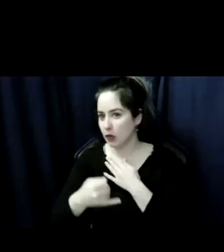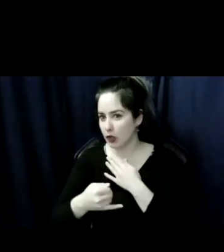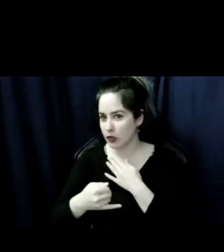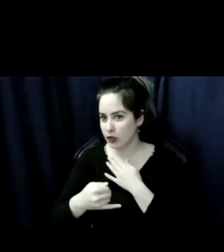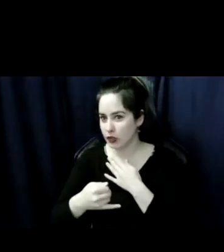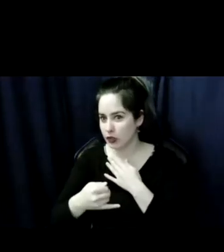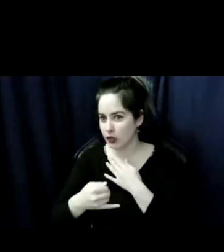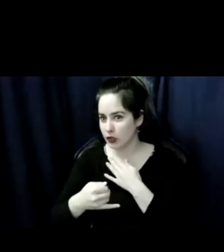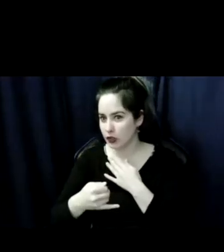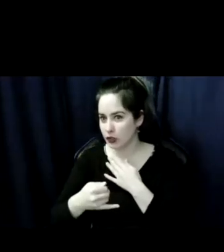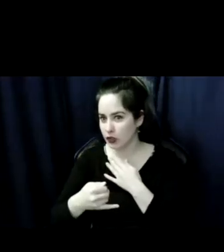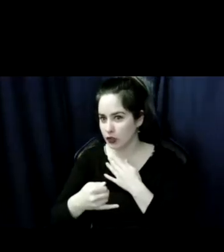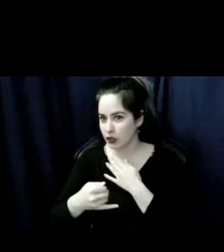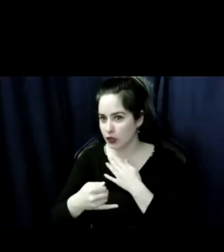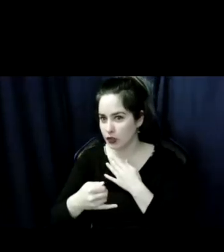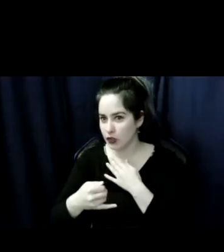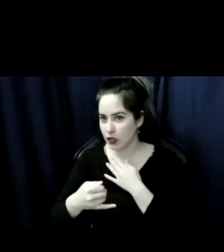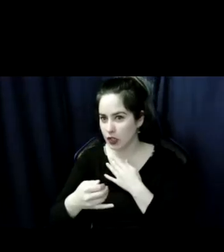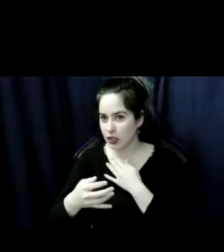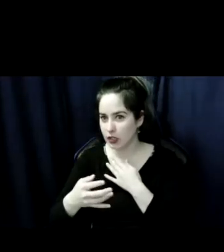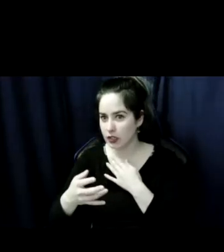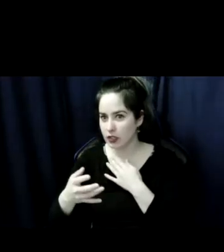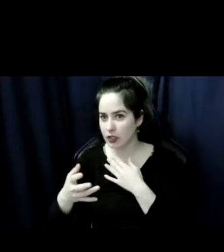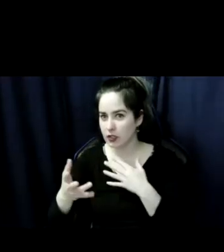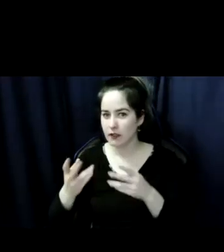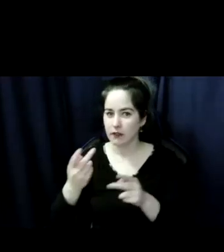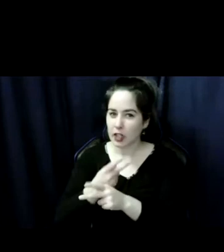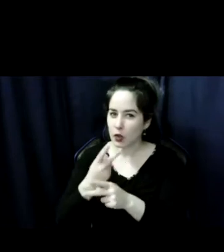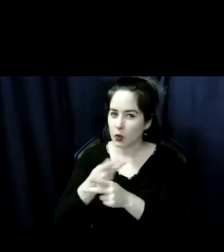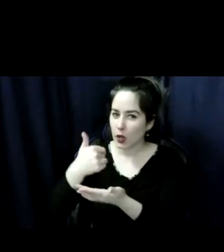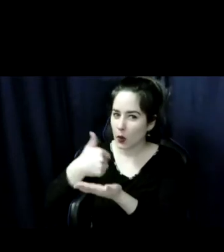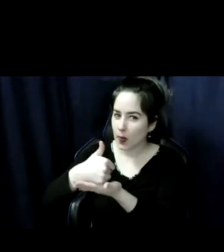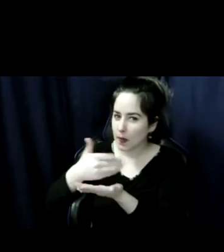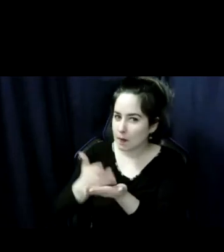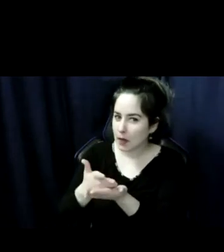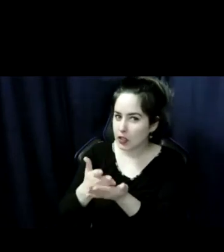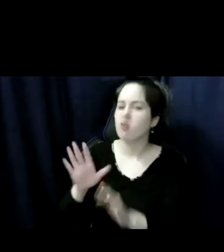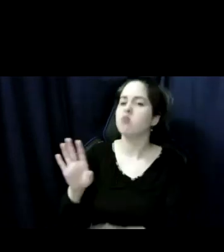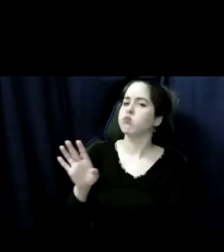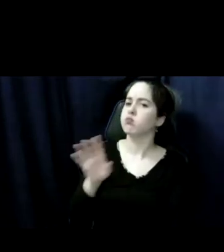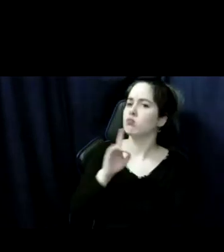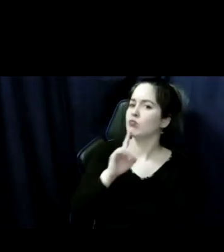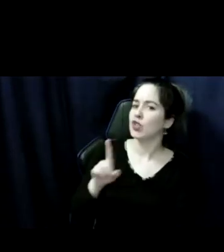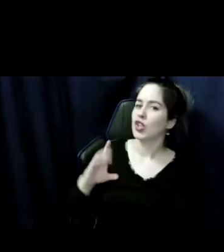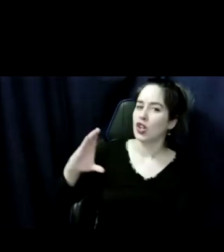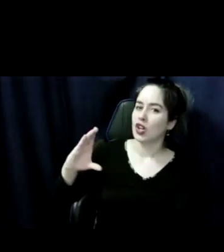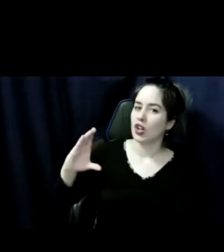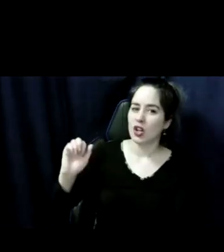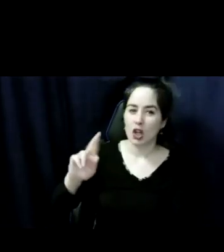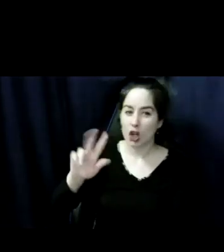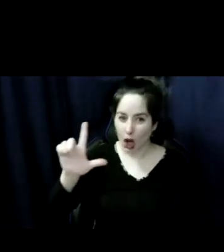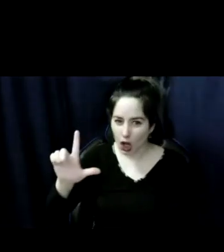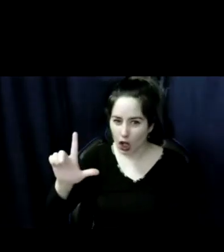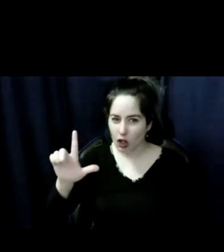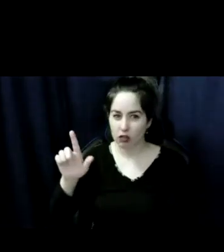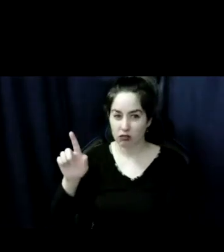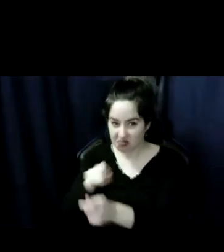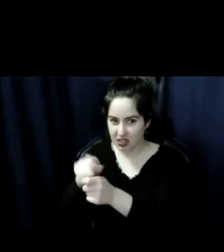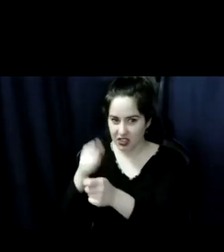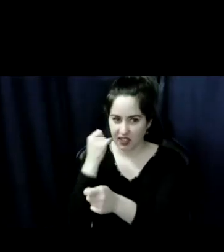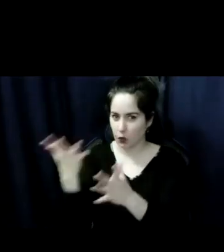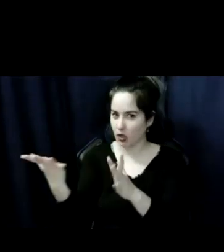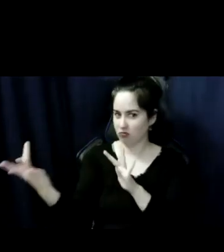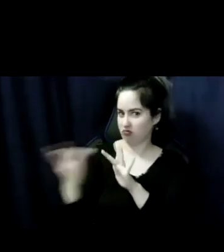to include in the budget? Sure. You know, Carl, if you want to just email me, we can set up a time to chat. If you want to send me